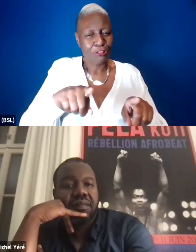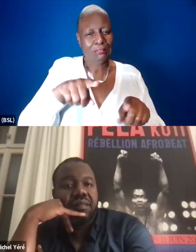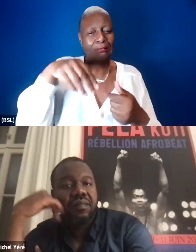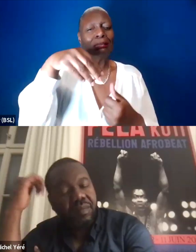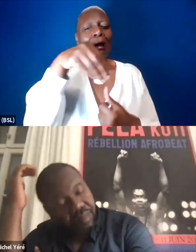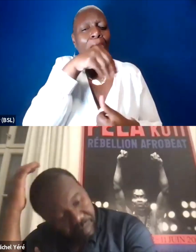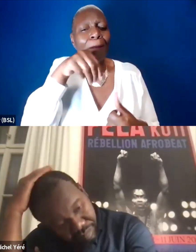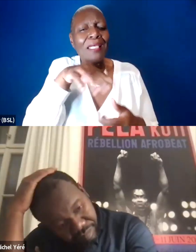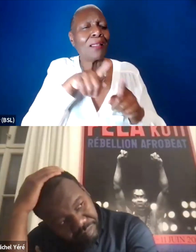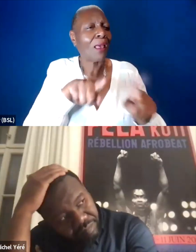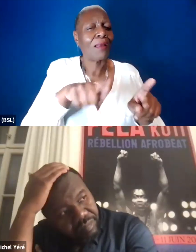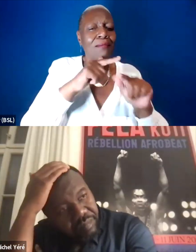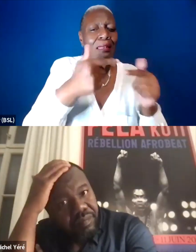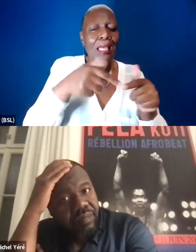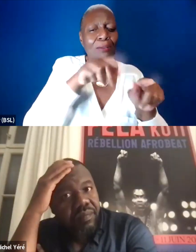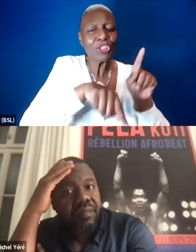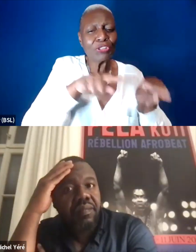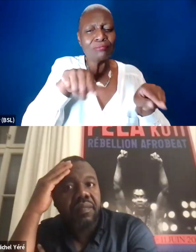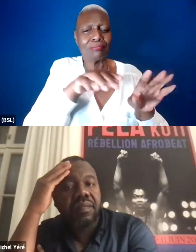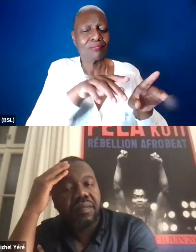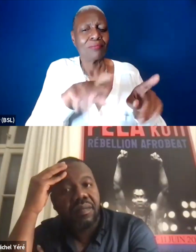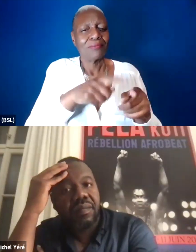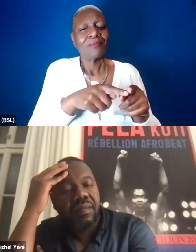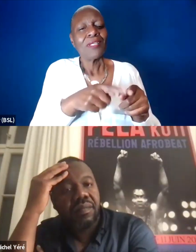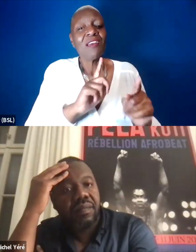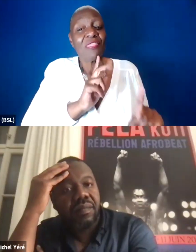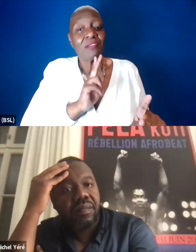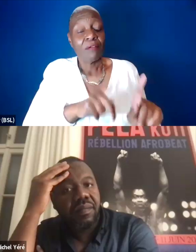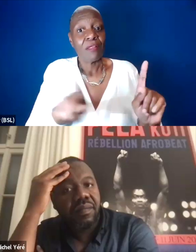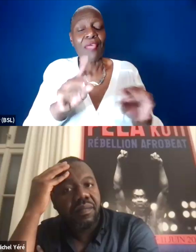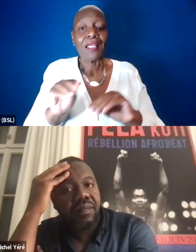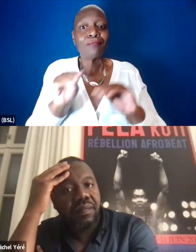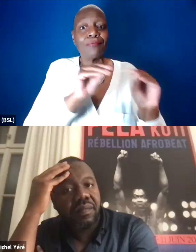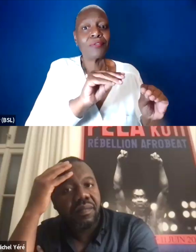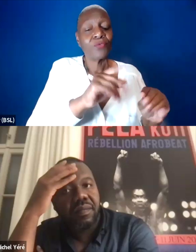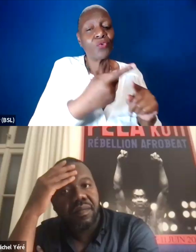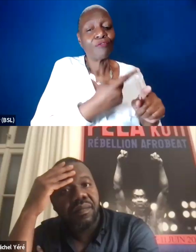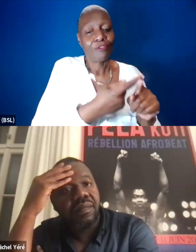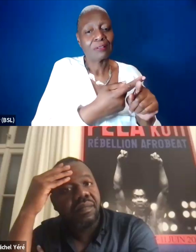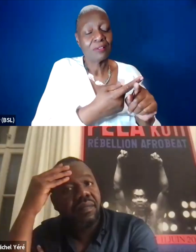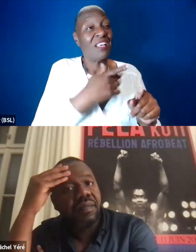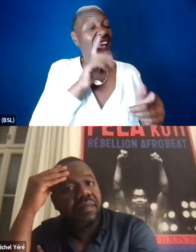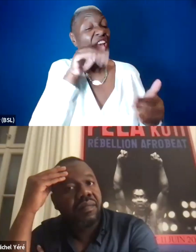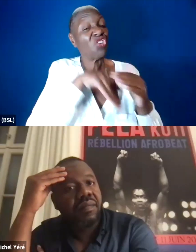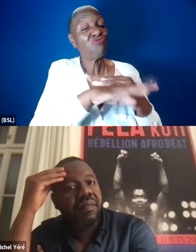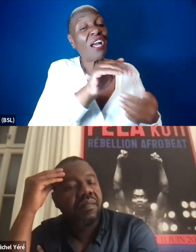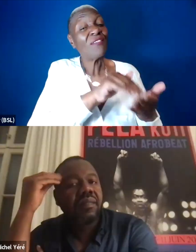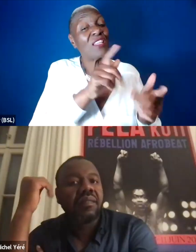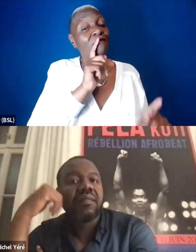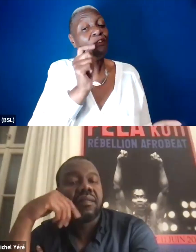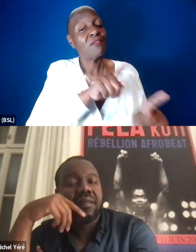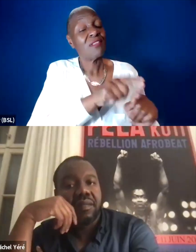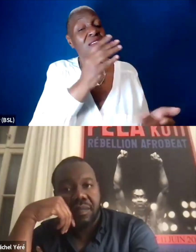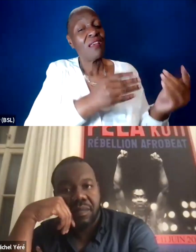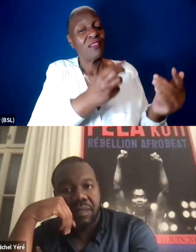1924, like many other Armenians, they make their way to France. He arrives in Marseille in 1924. He